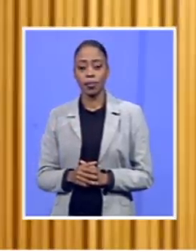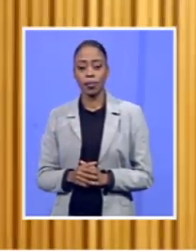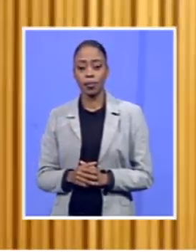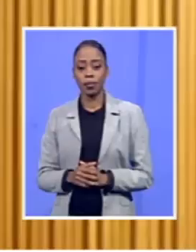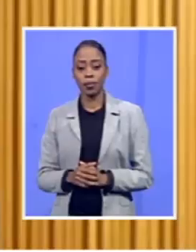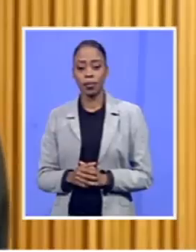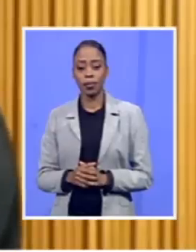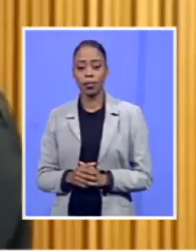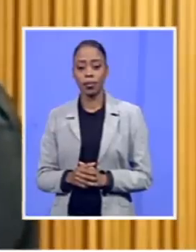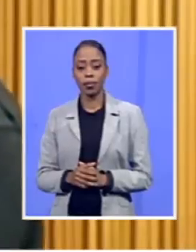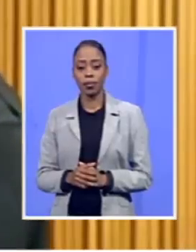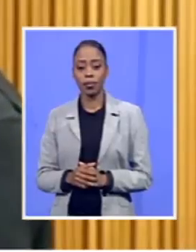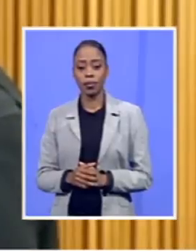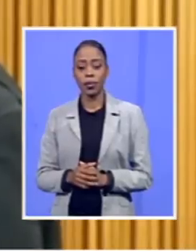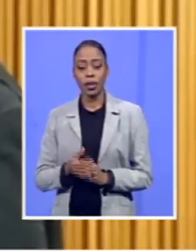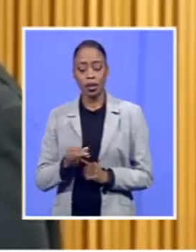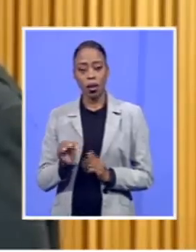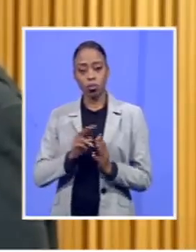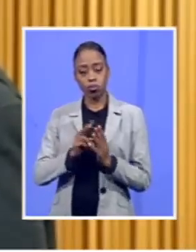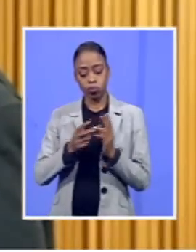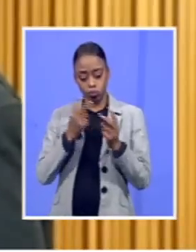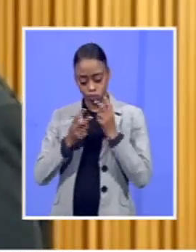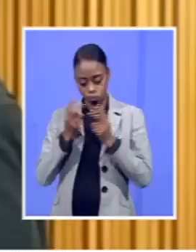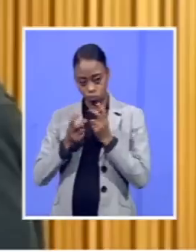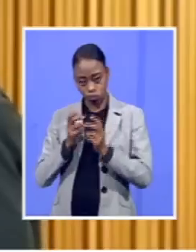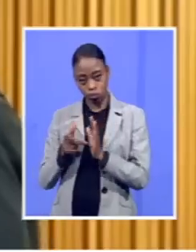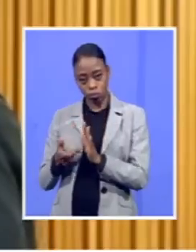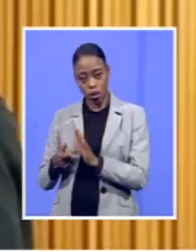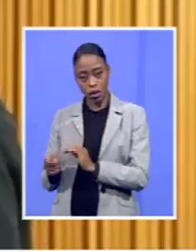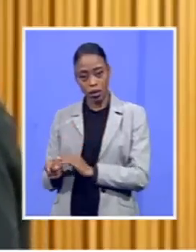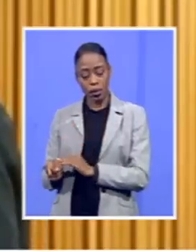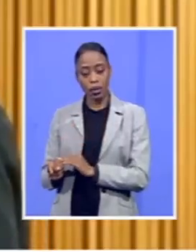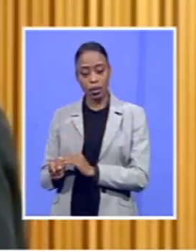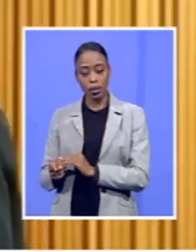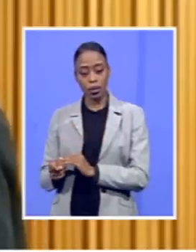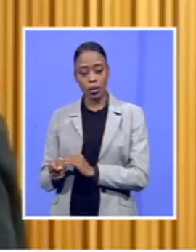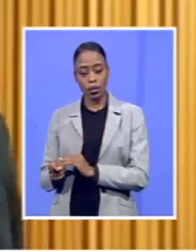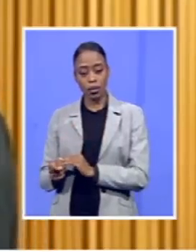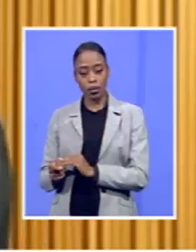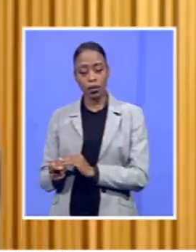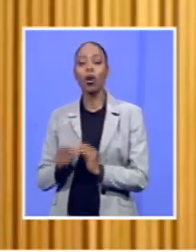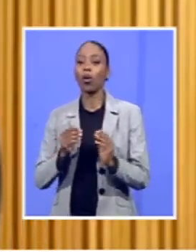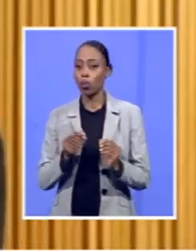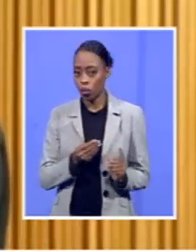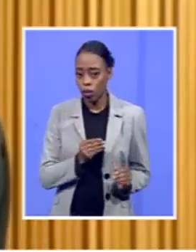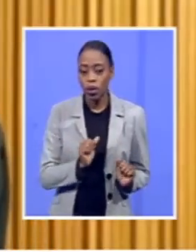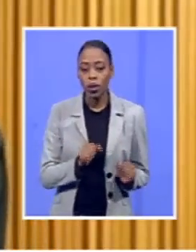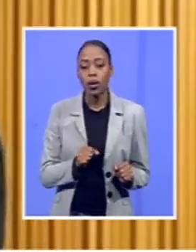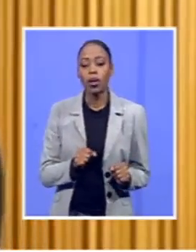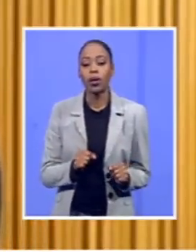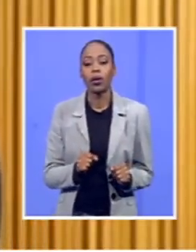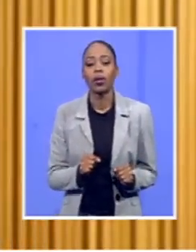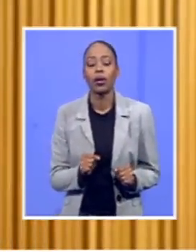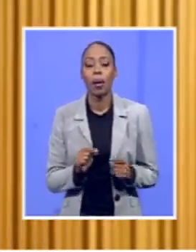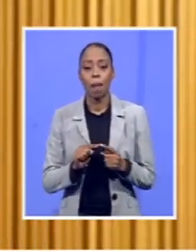And maybe while your lordships are looking for that page, let me sneak, you got it, yes. Let me sneak in a